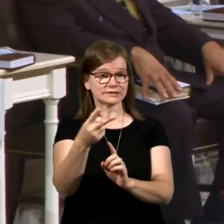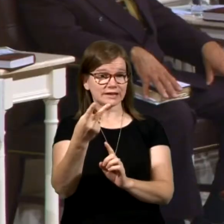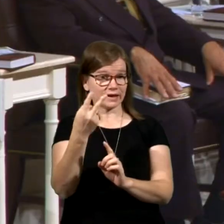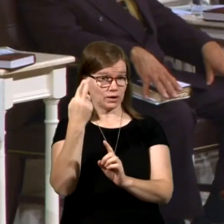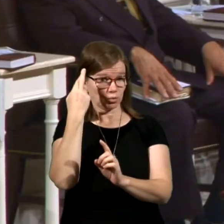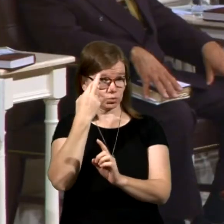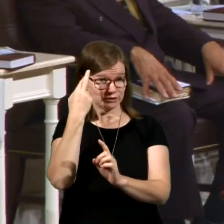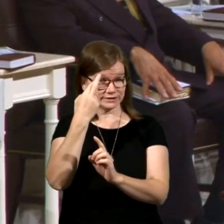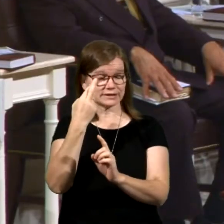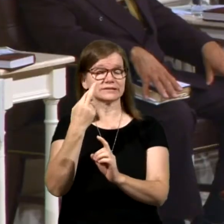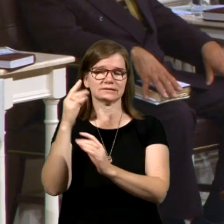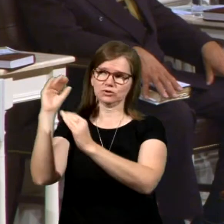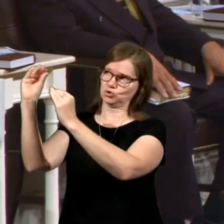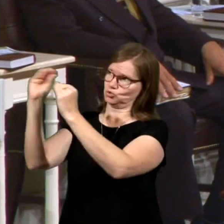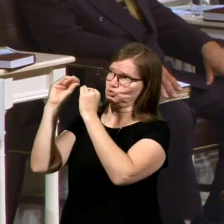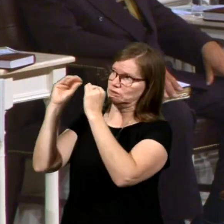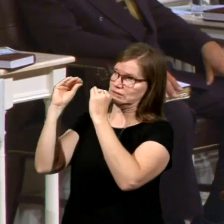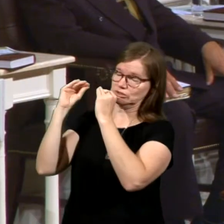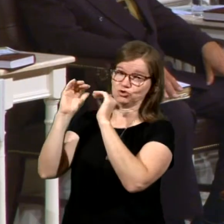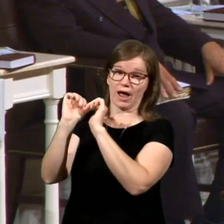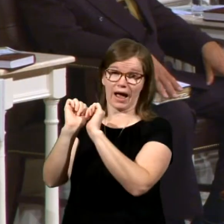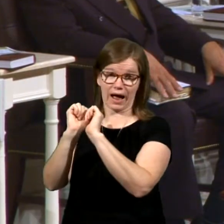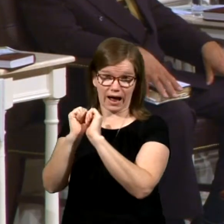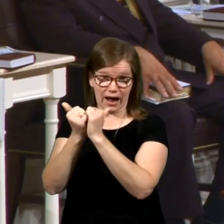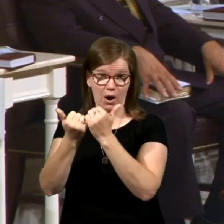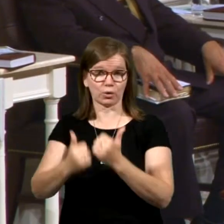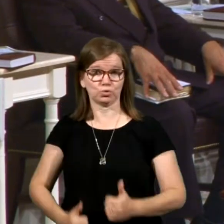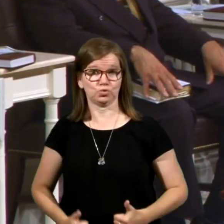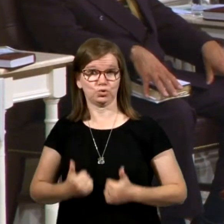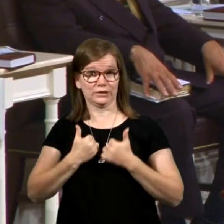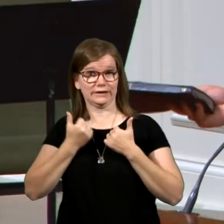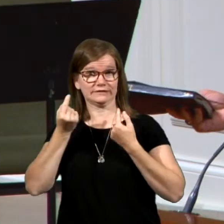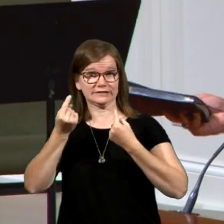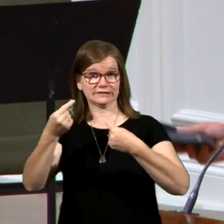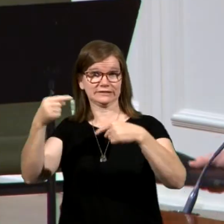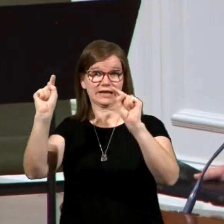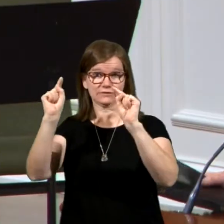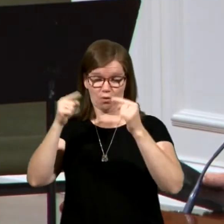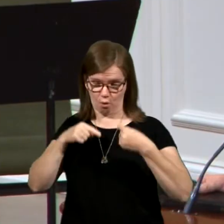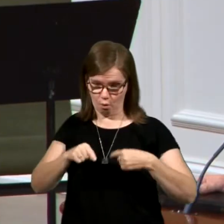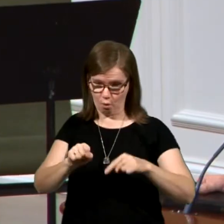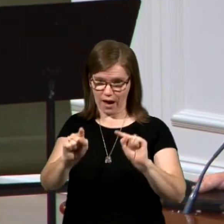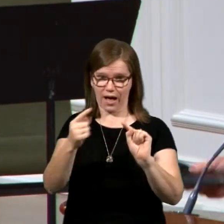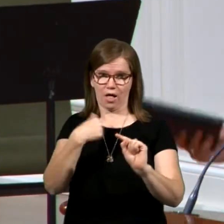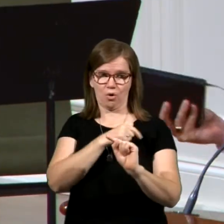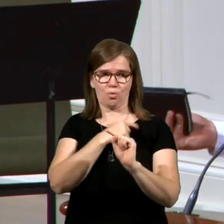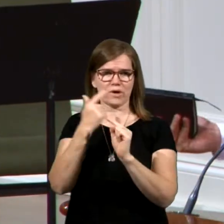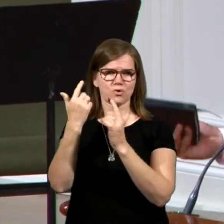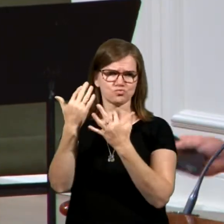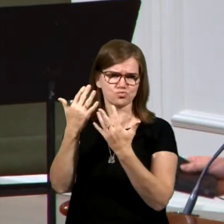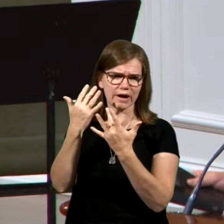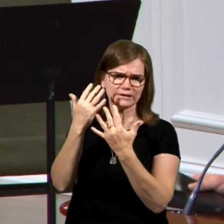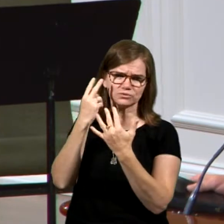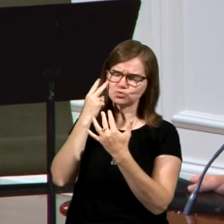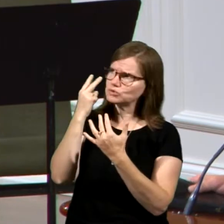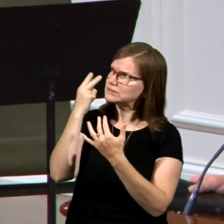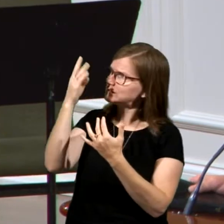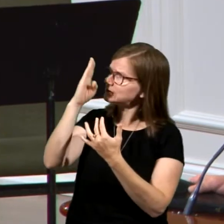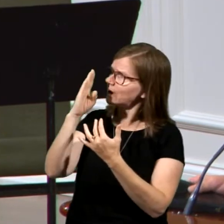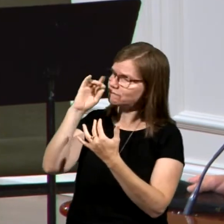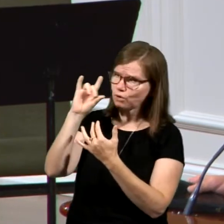Bible is to teach us how to live successful lives while we wait to see God forever.